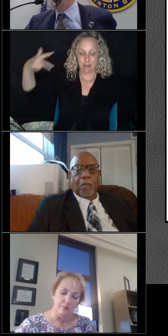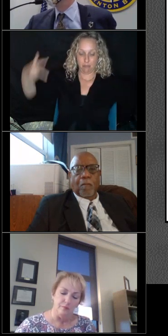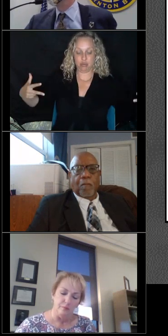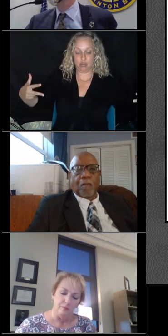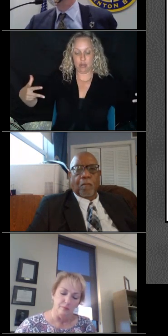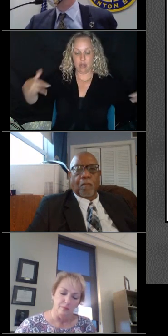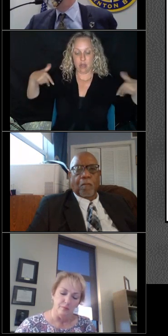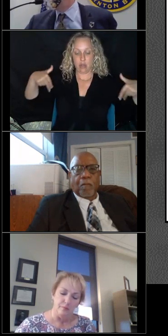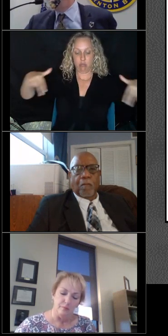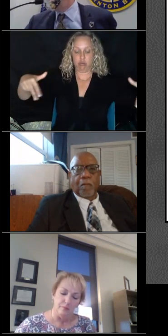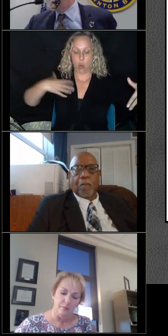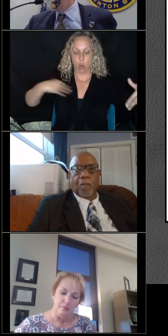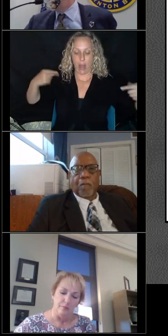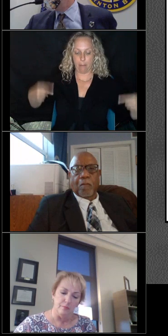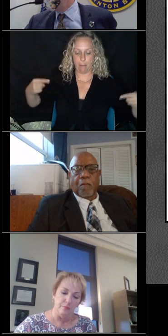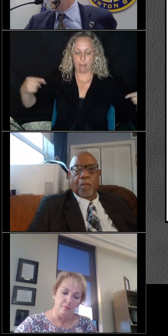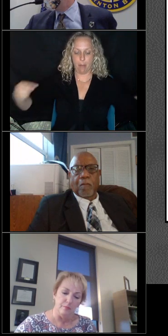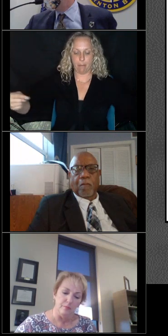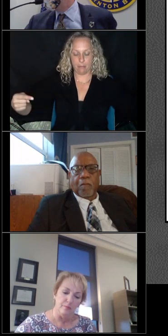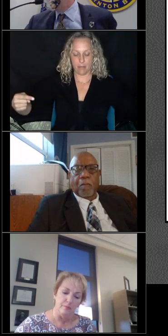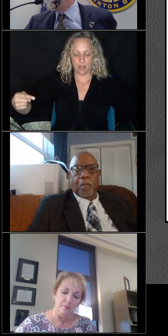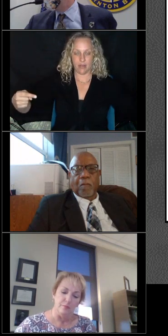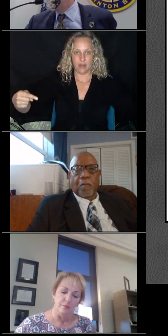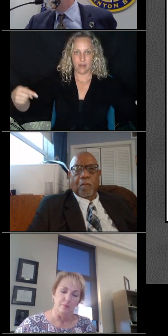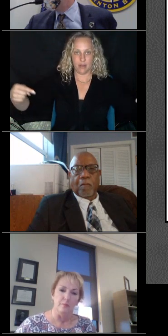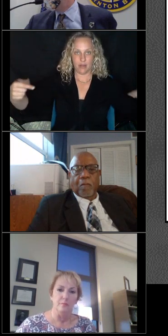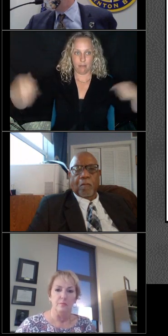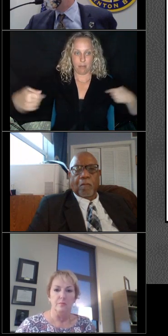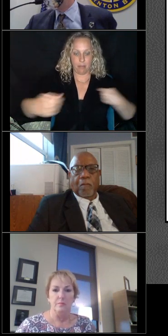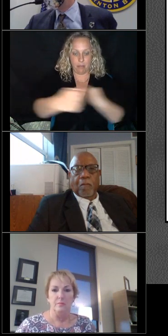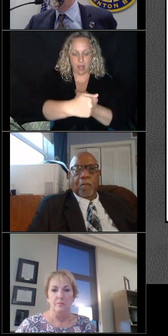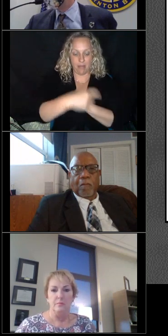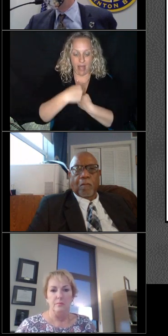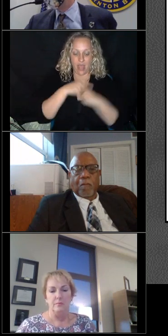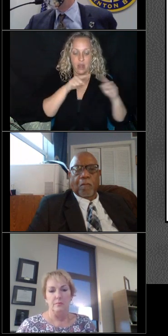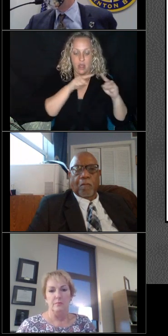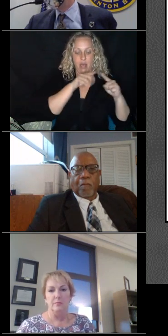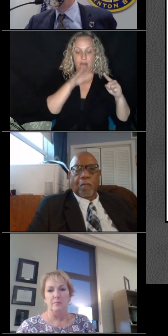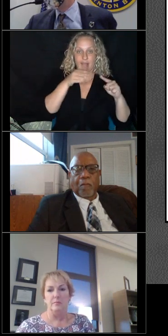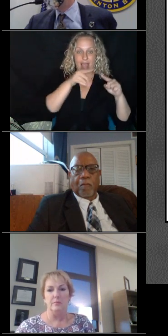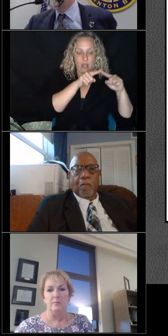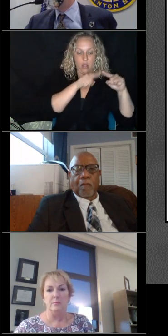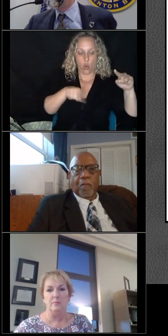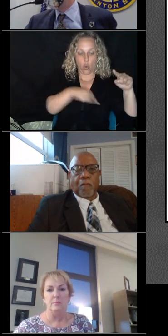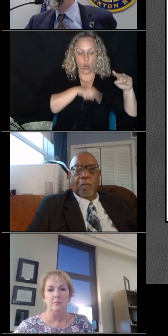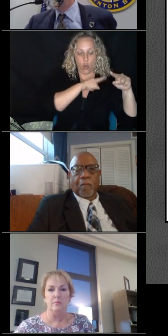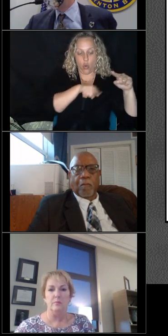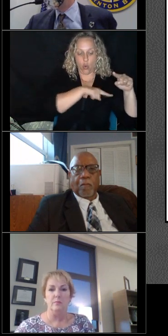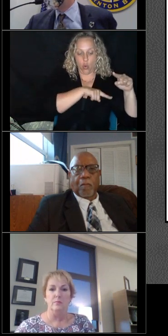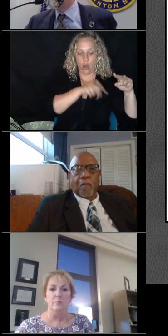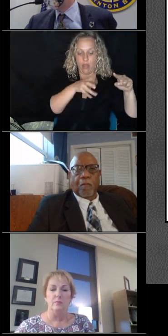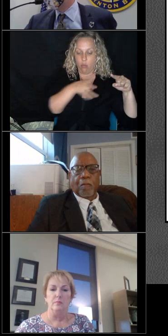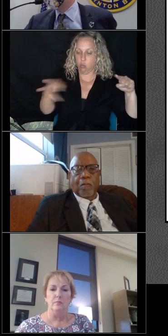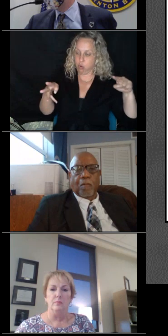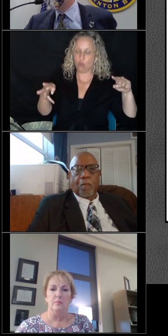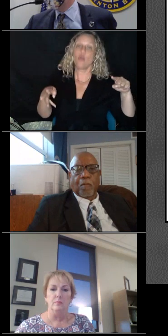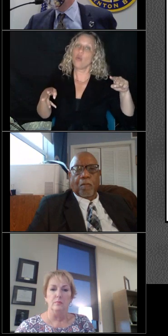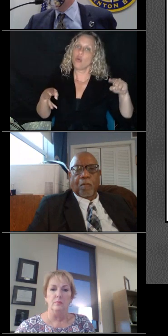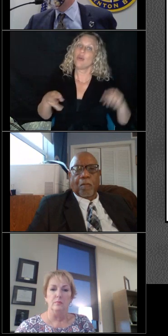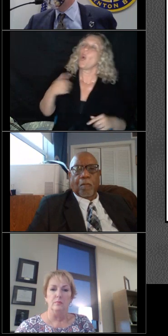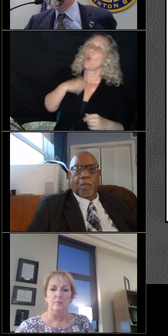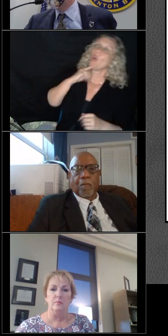I would suggest is that we have Glenn mock up this version and we can send it back out to you so that you can at least get one last look